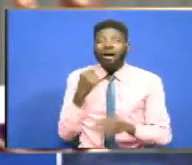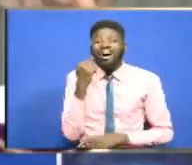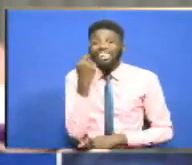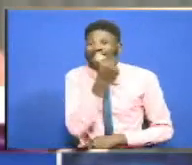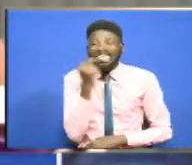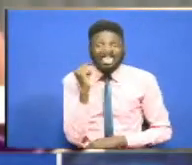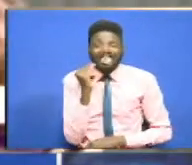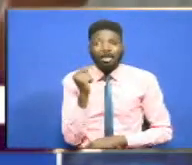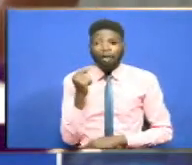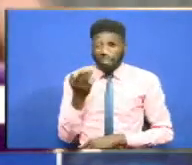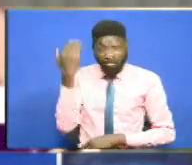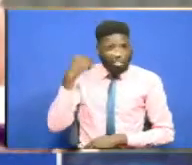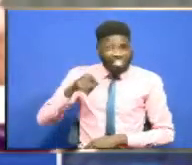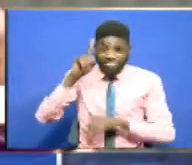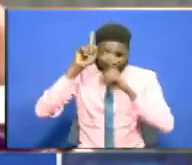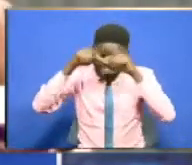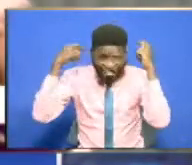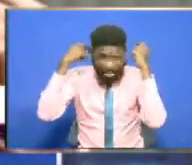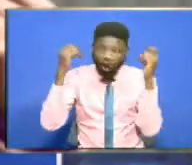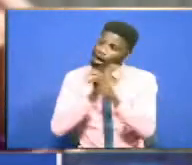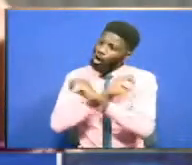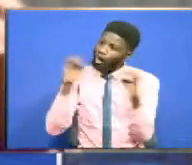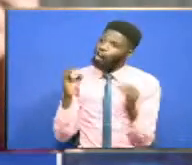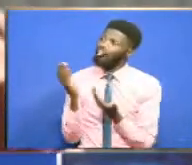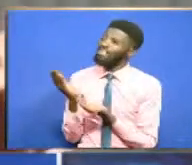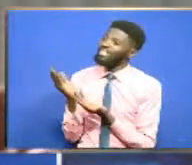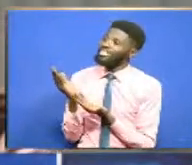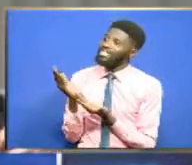siku mwacha akiwa na kitambaa.